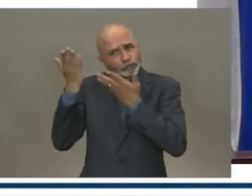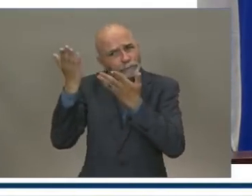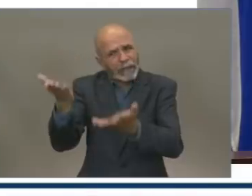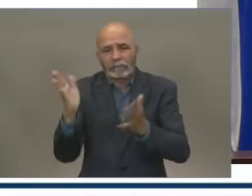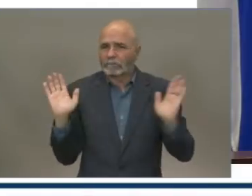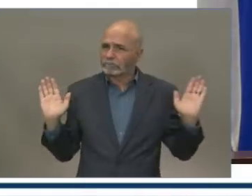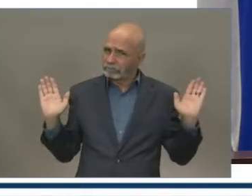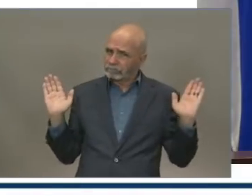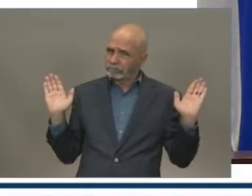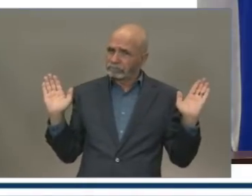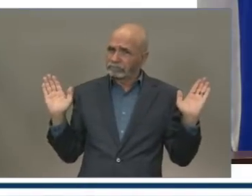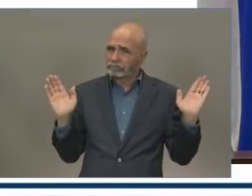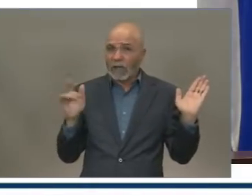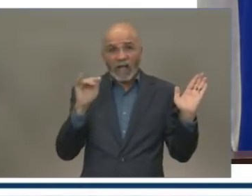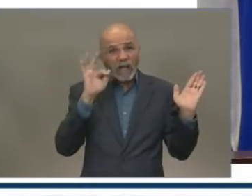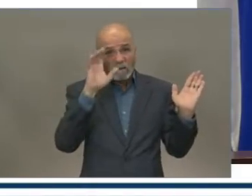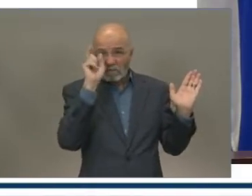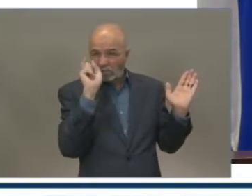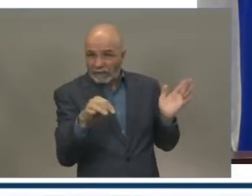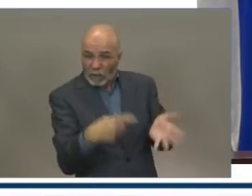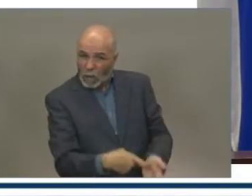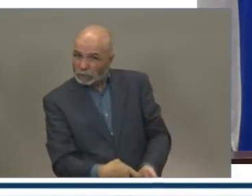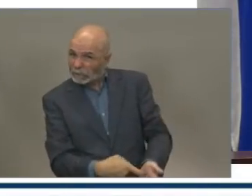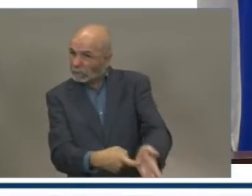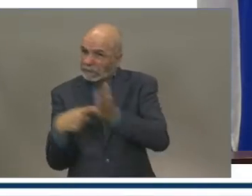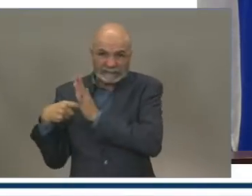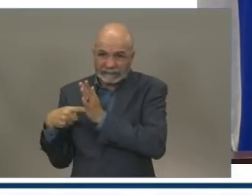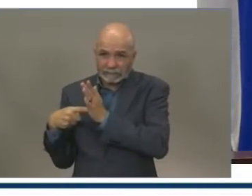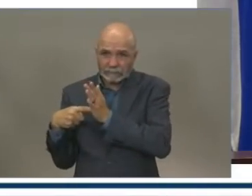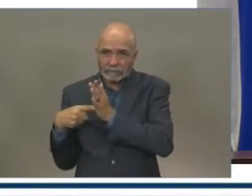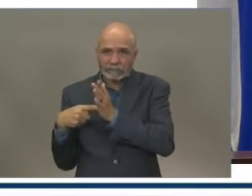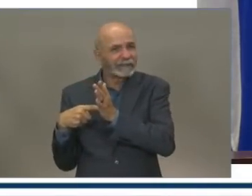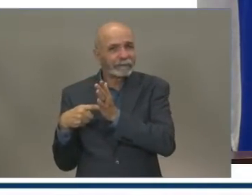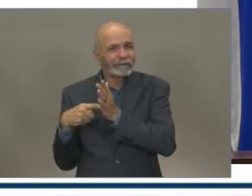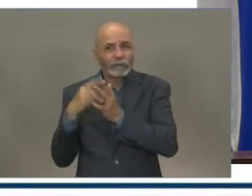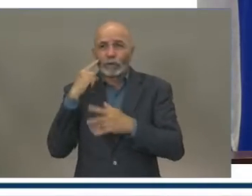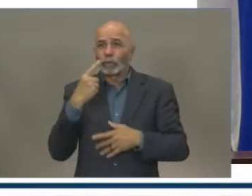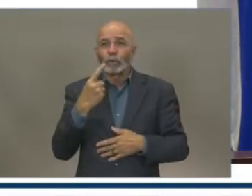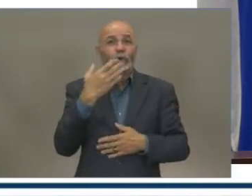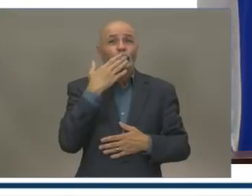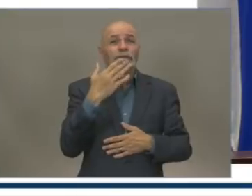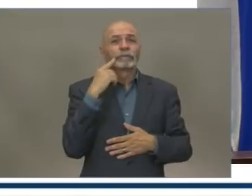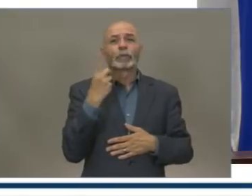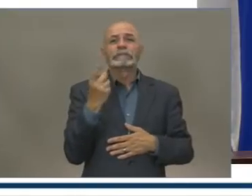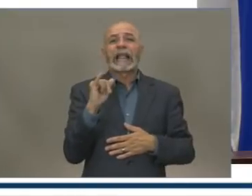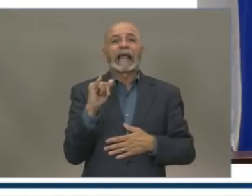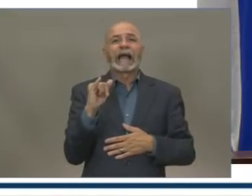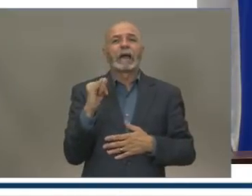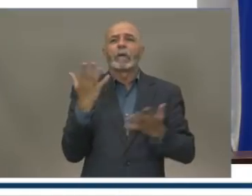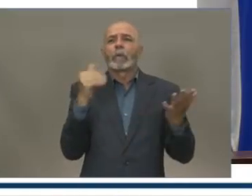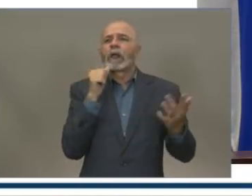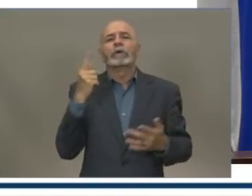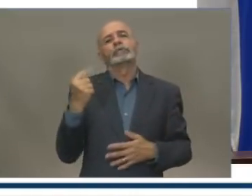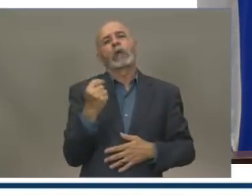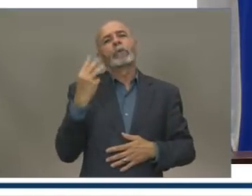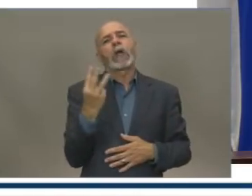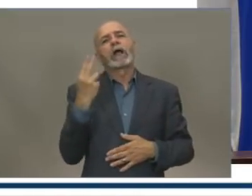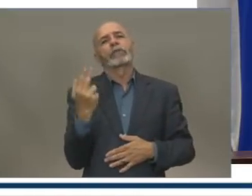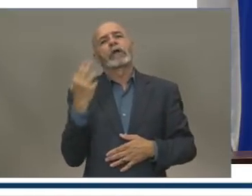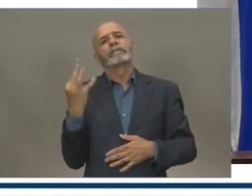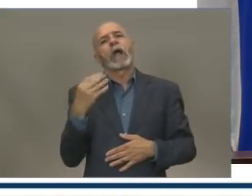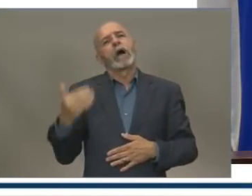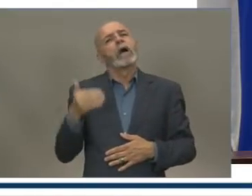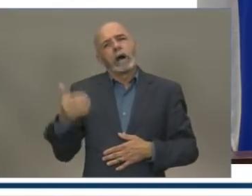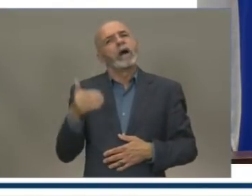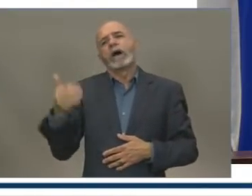you required it, that's only effective for that first day. What about Tuesday? Why do we not require it then every day when we go into school? So I